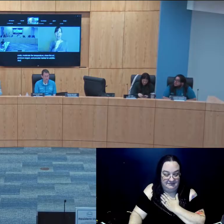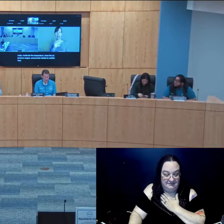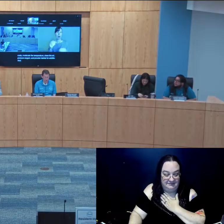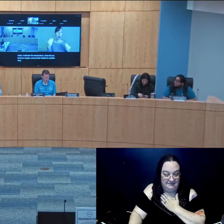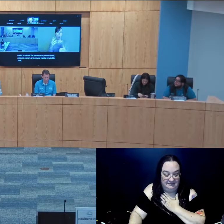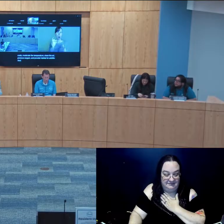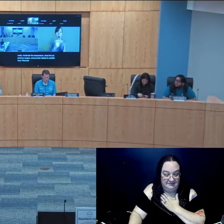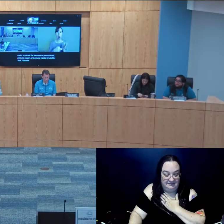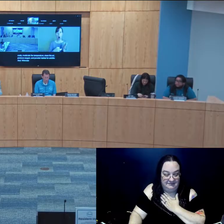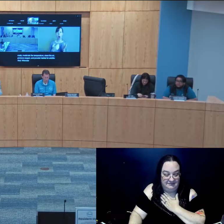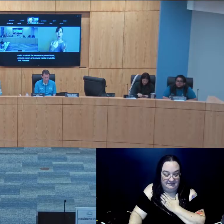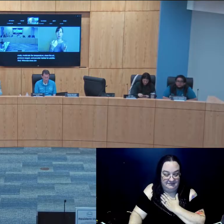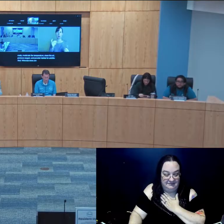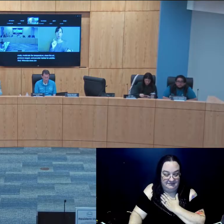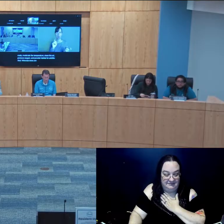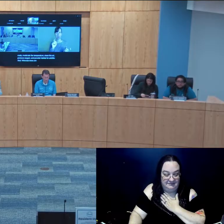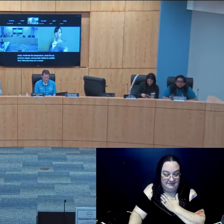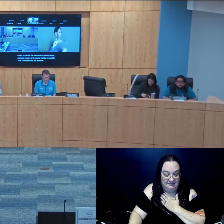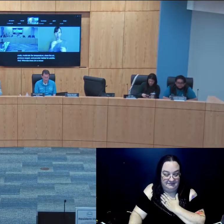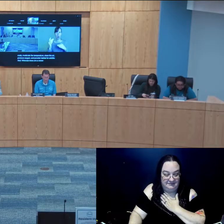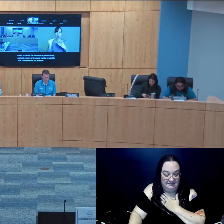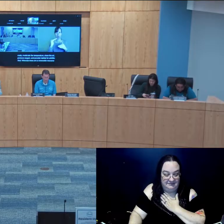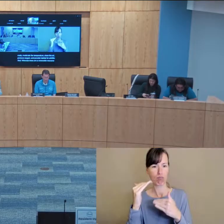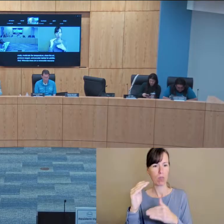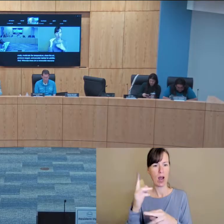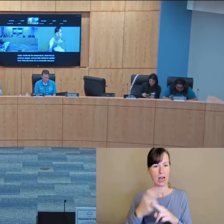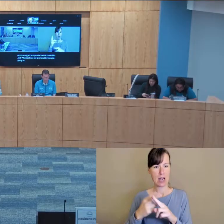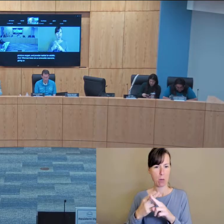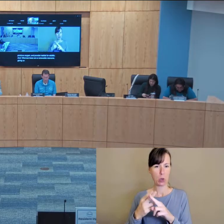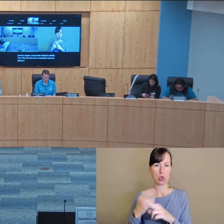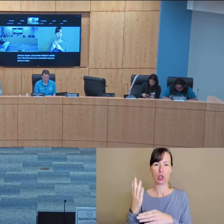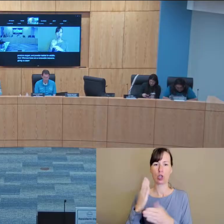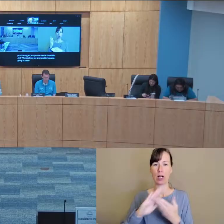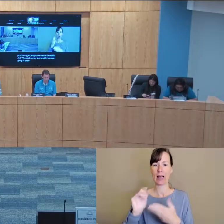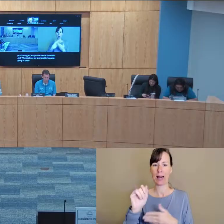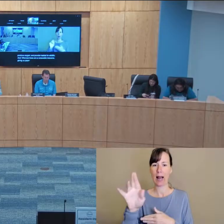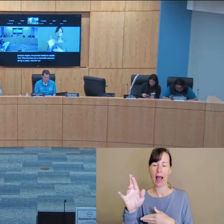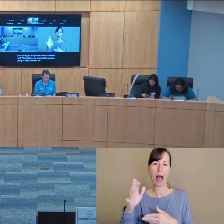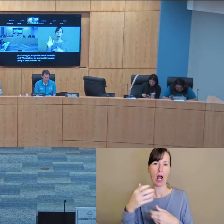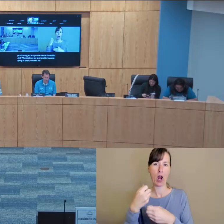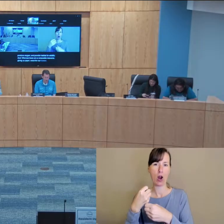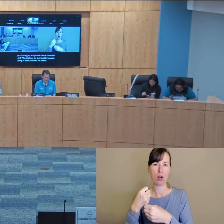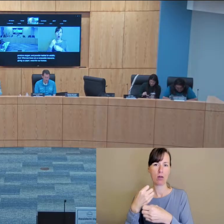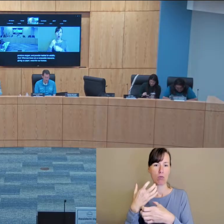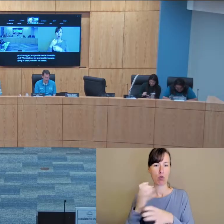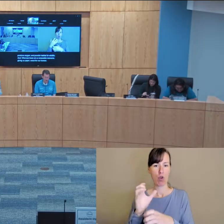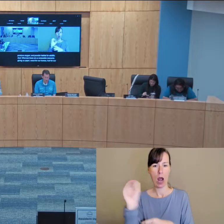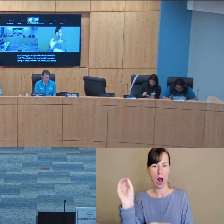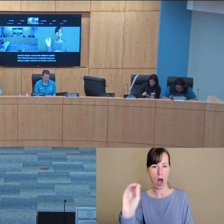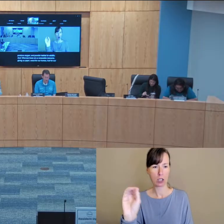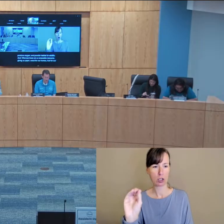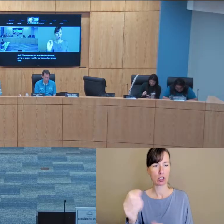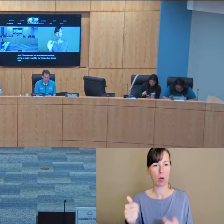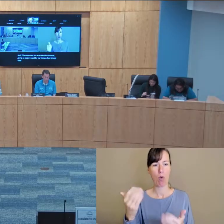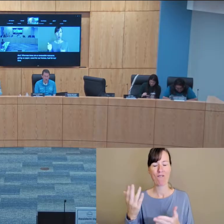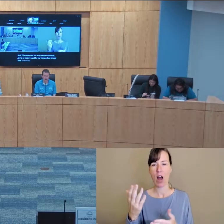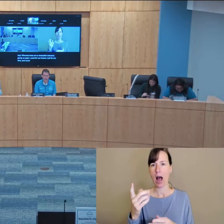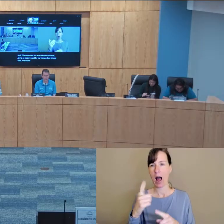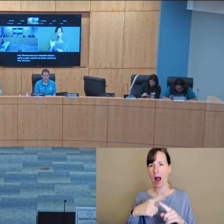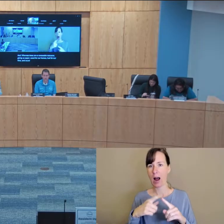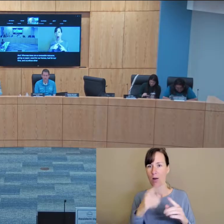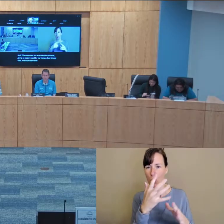whereas trees are a renewable resource giving us paper, wood for our homes, fuel for our fires, and countless other